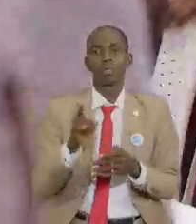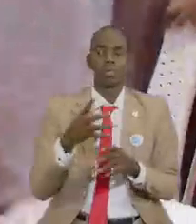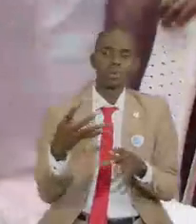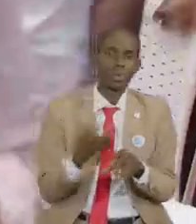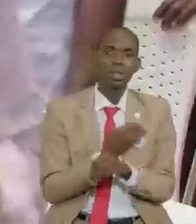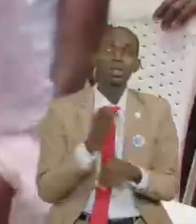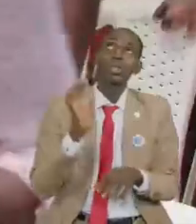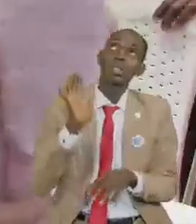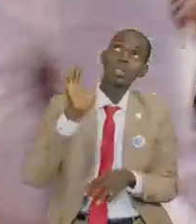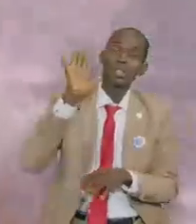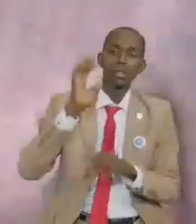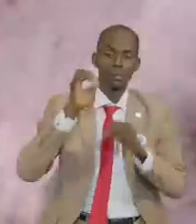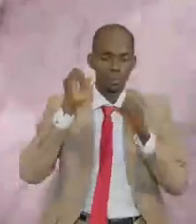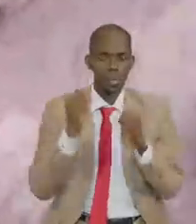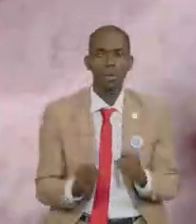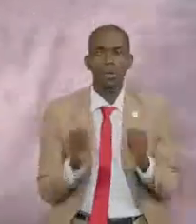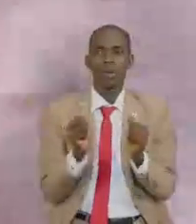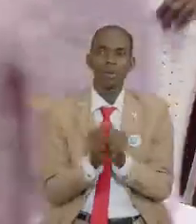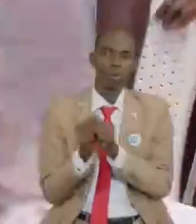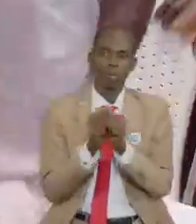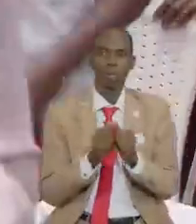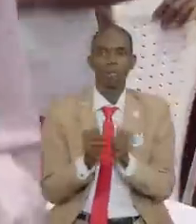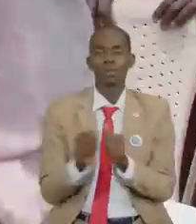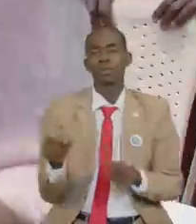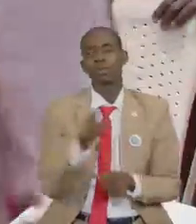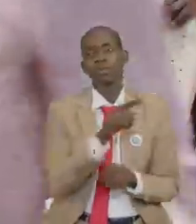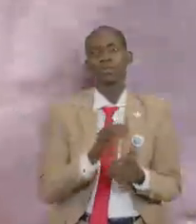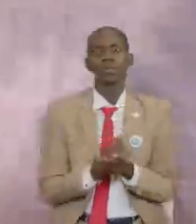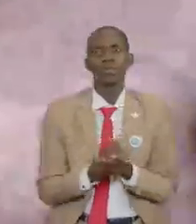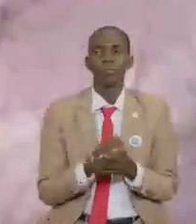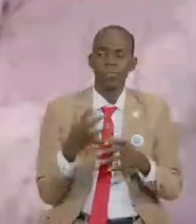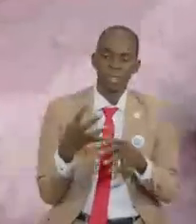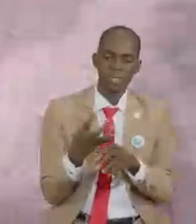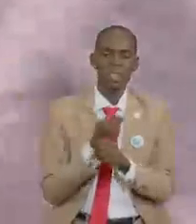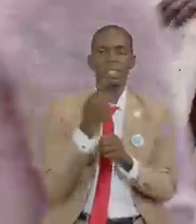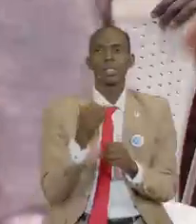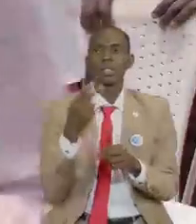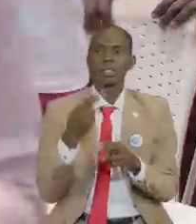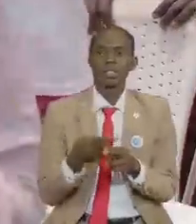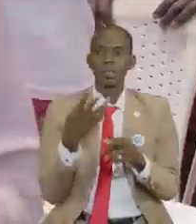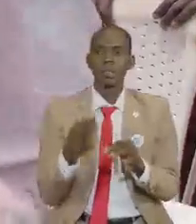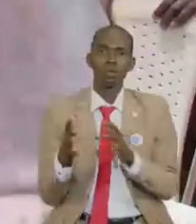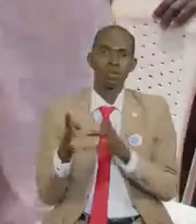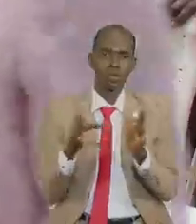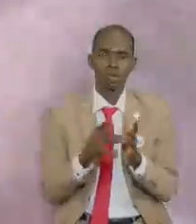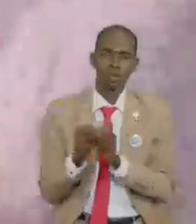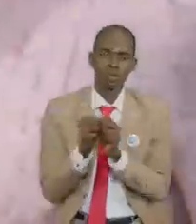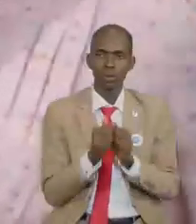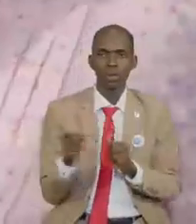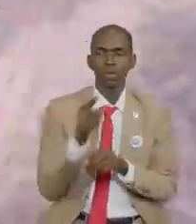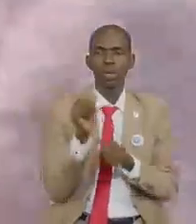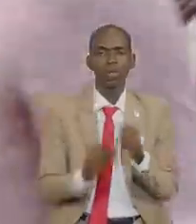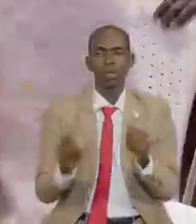his power with you. Take the name of Jesus with you everywhere you